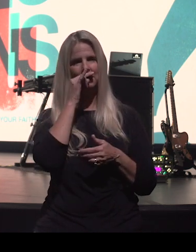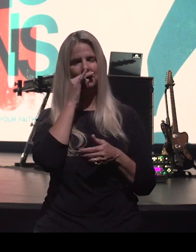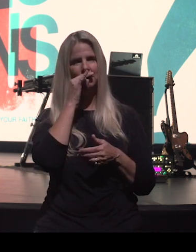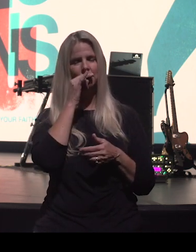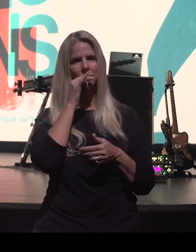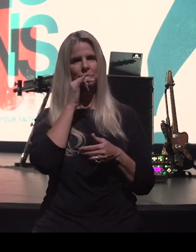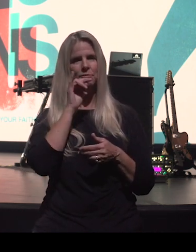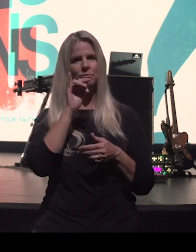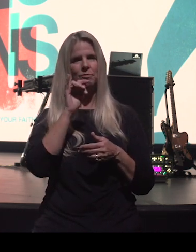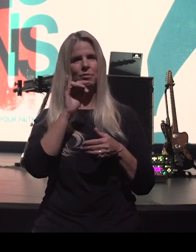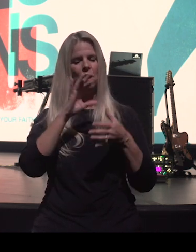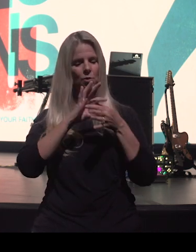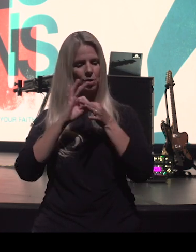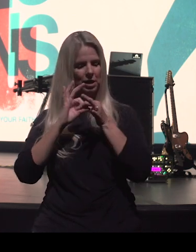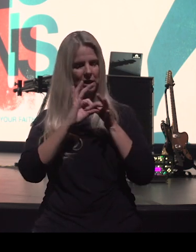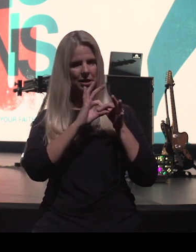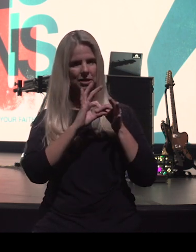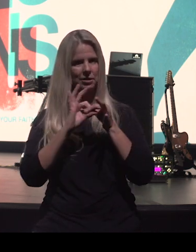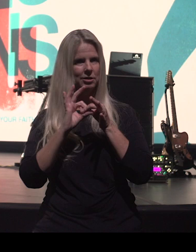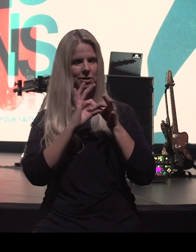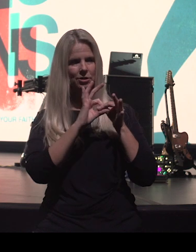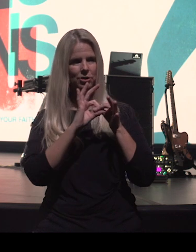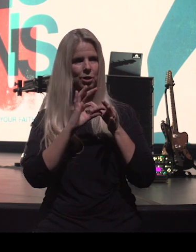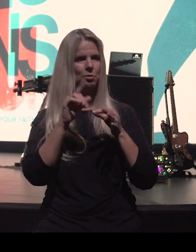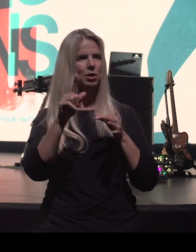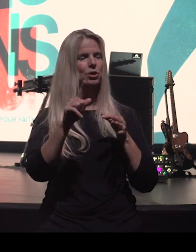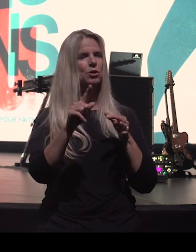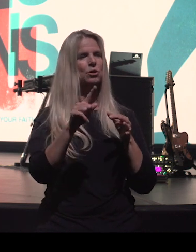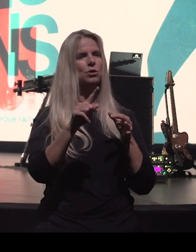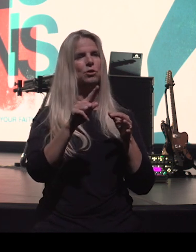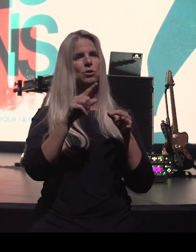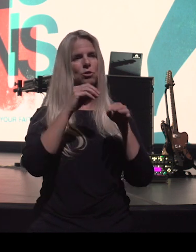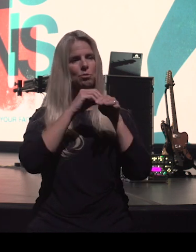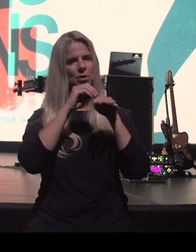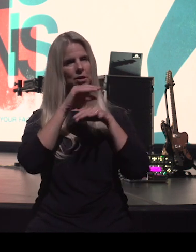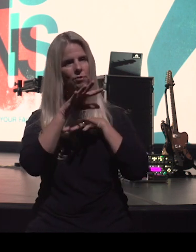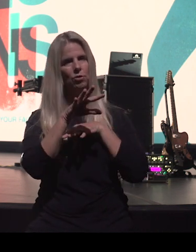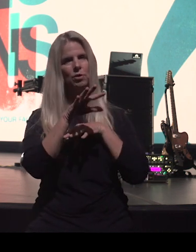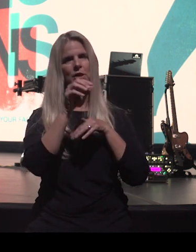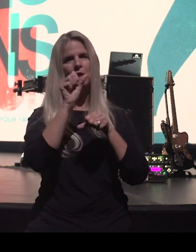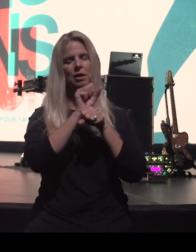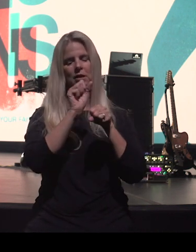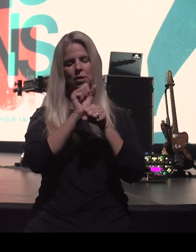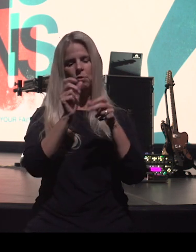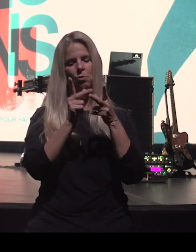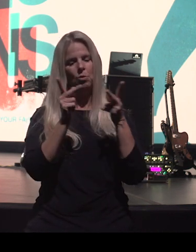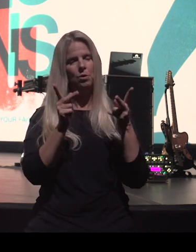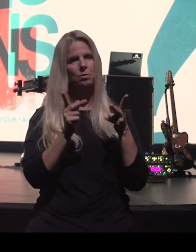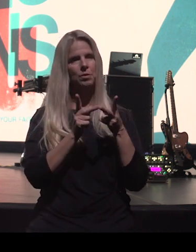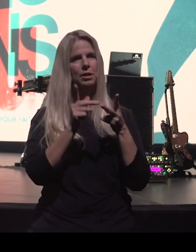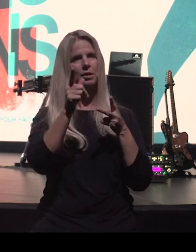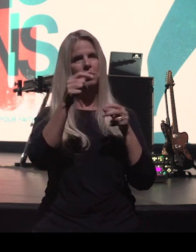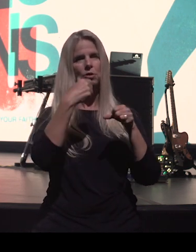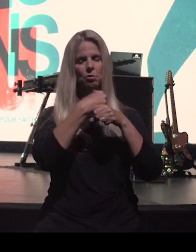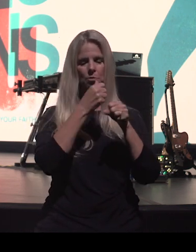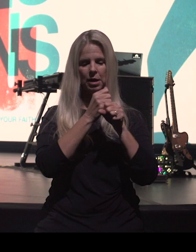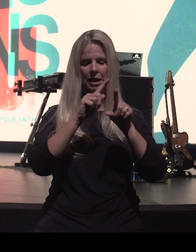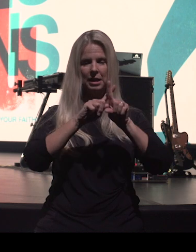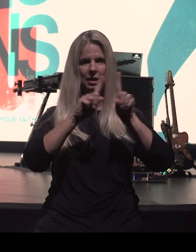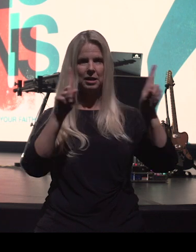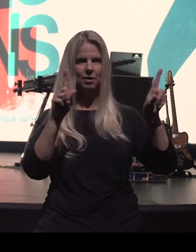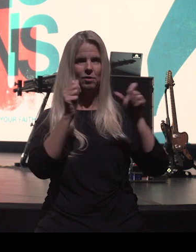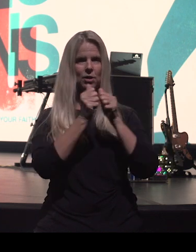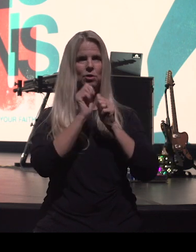It's a relationship. It's you being effective in your workplace. It's you making a difference with your life.